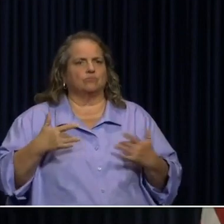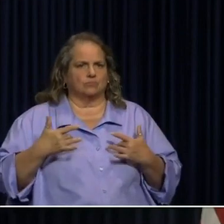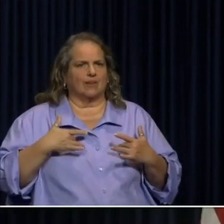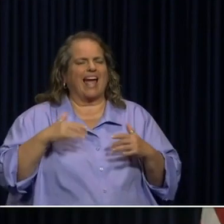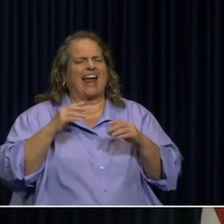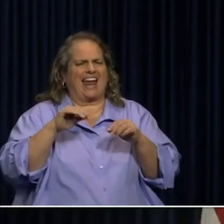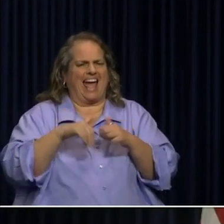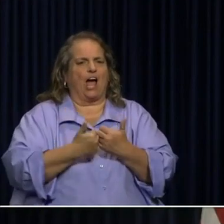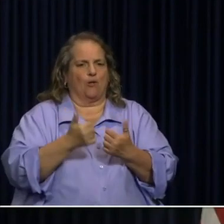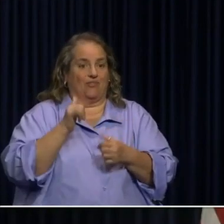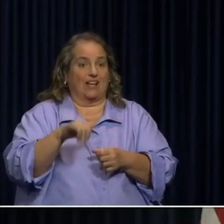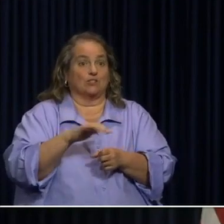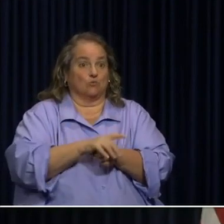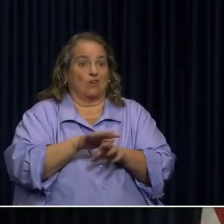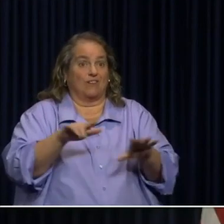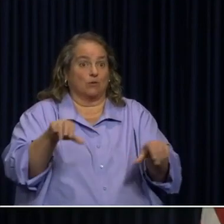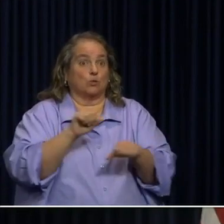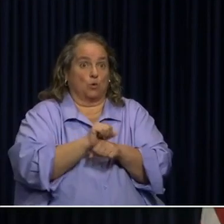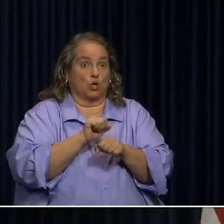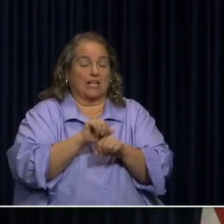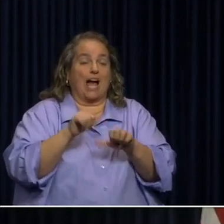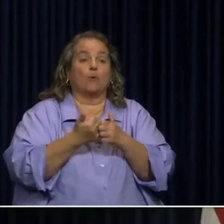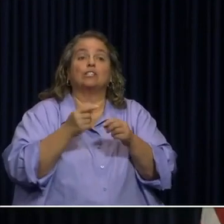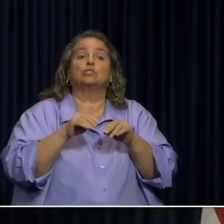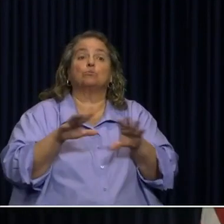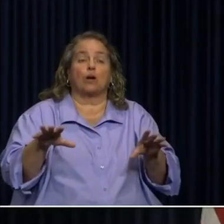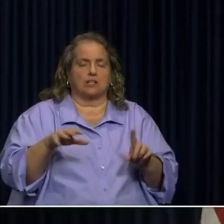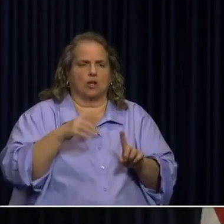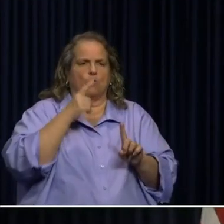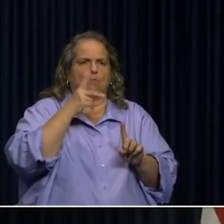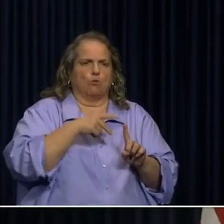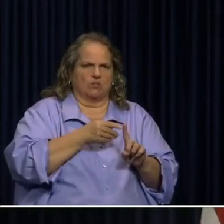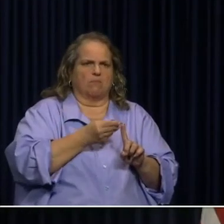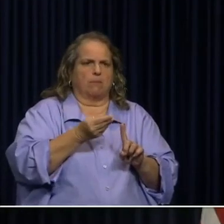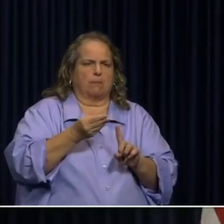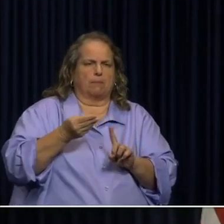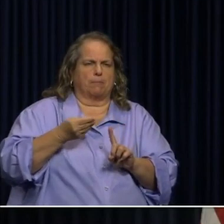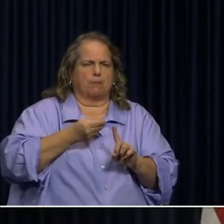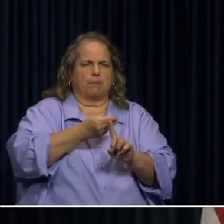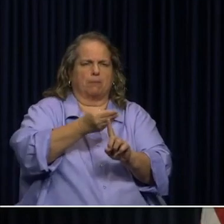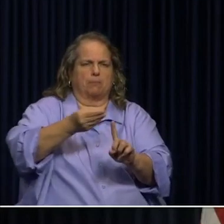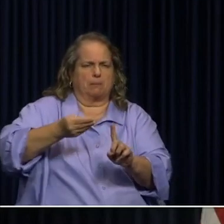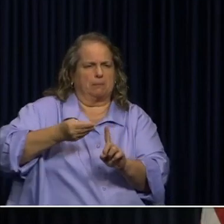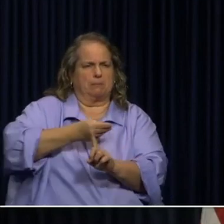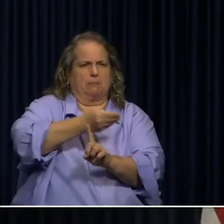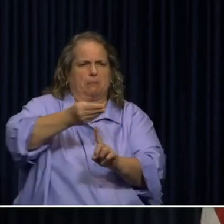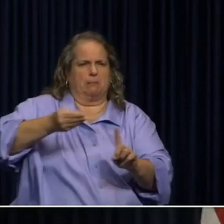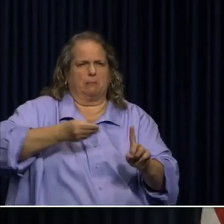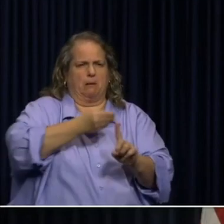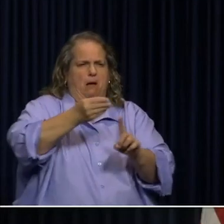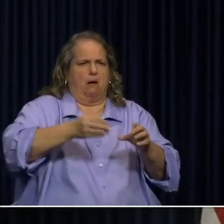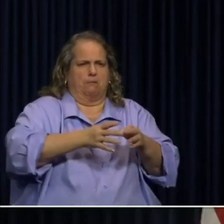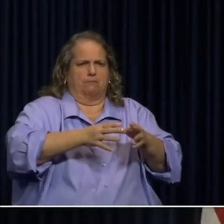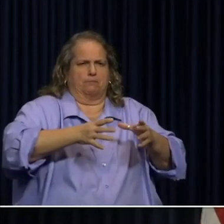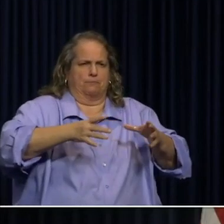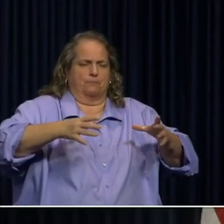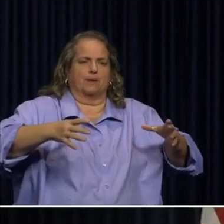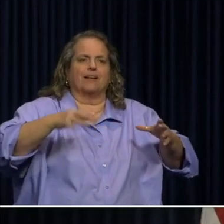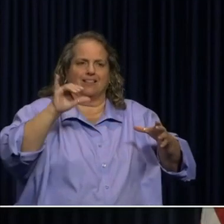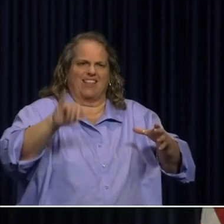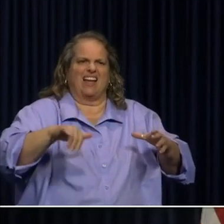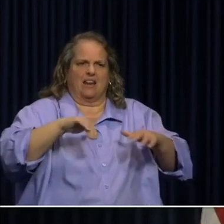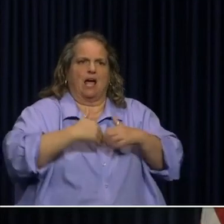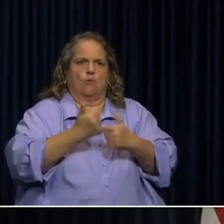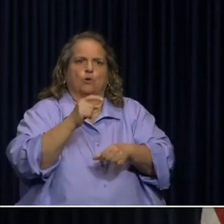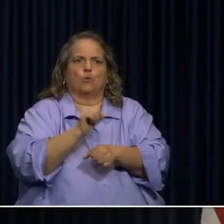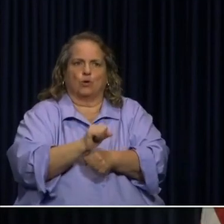this works and how it spreads and how it can very quickly move out in a community. And it's important